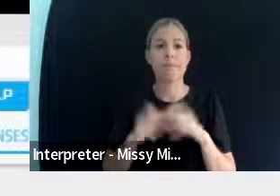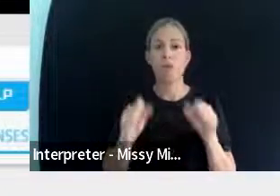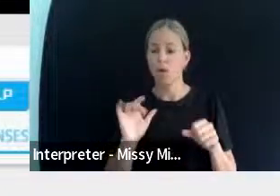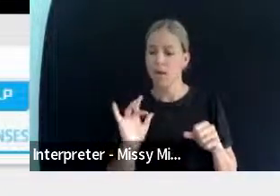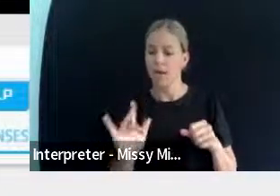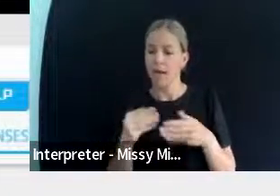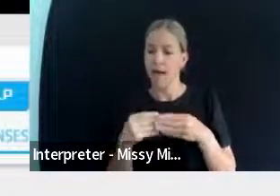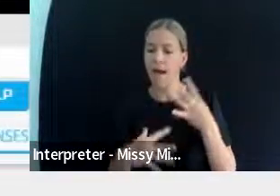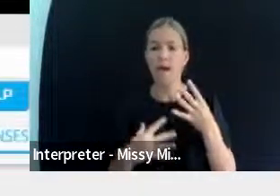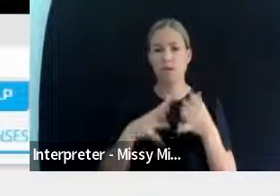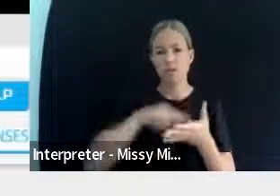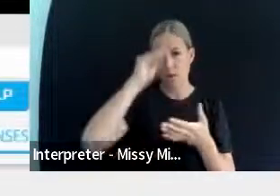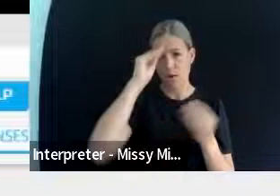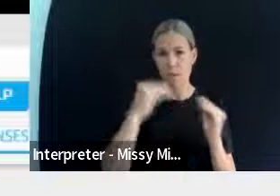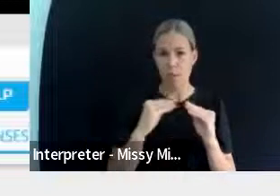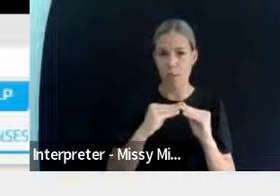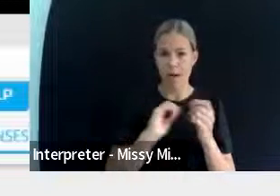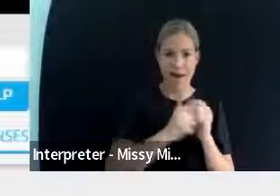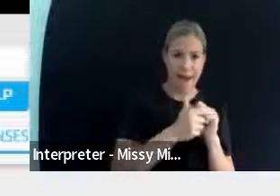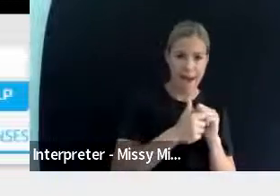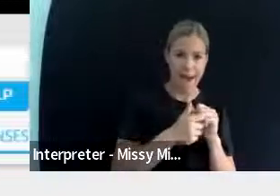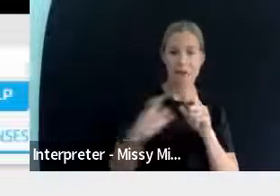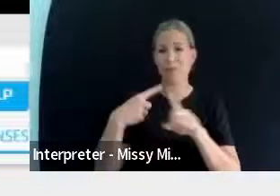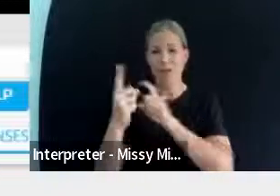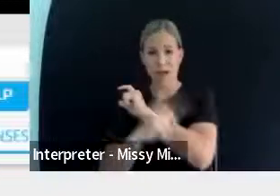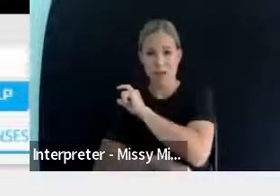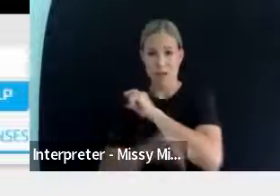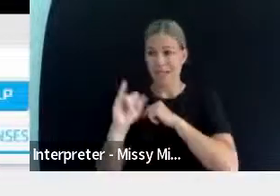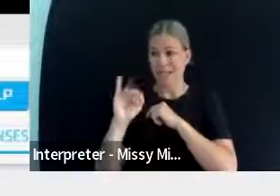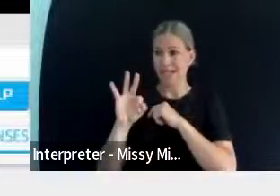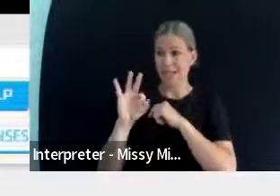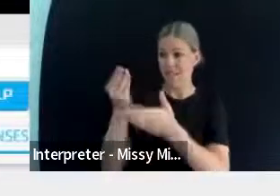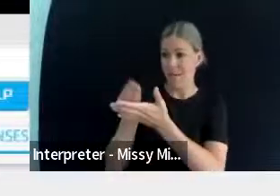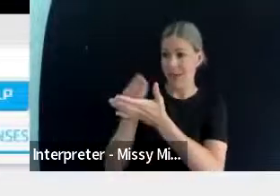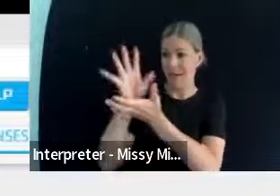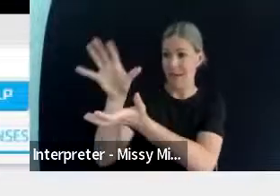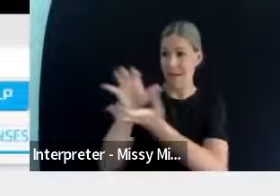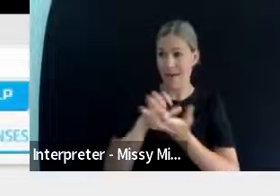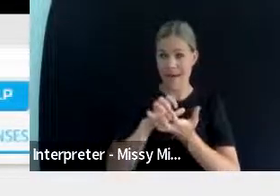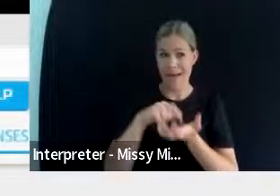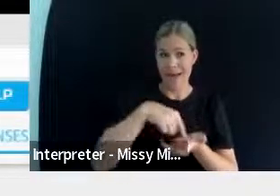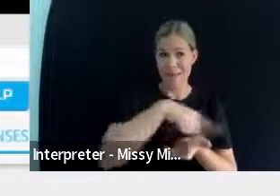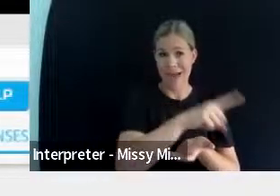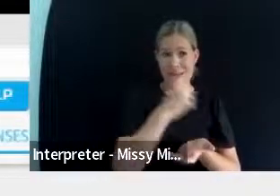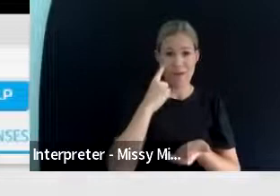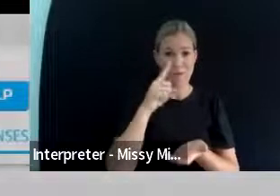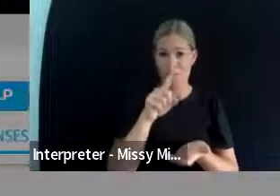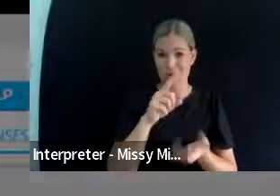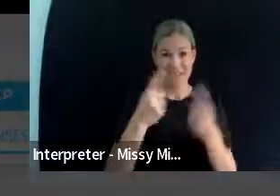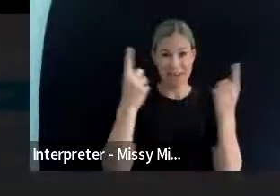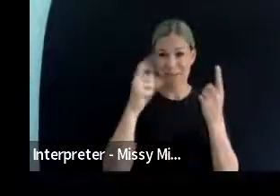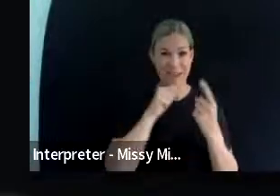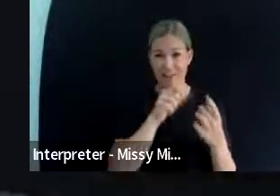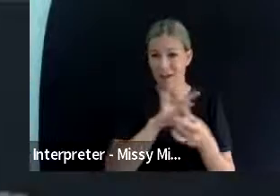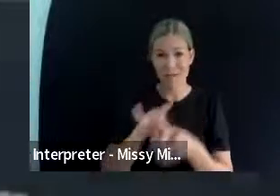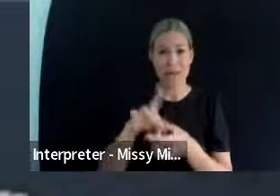what the consequences would be if you used funds from your stable account for a non-qualified disability